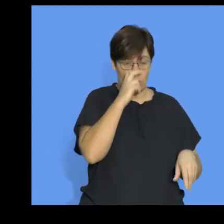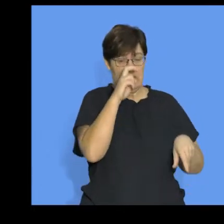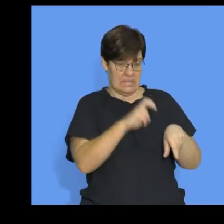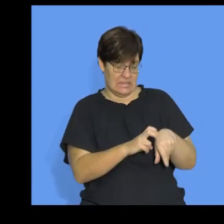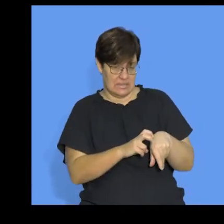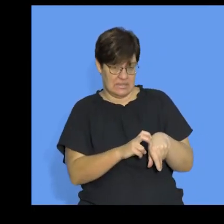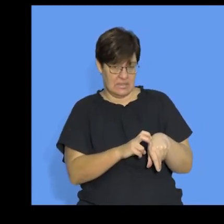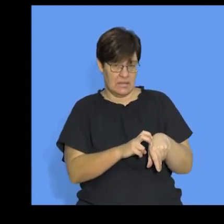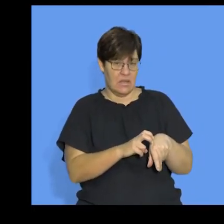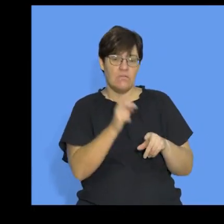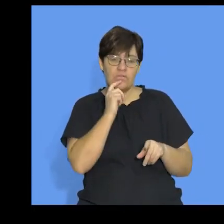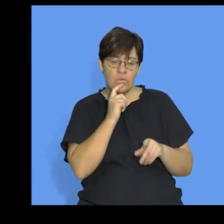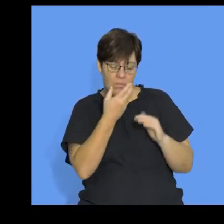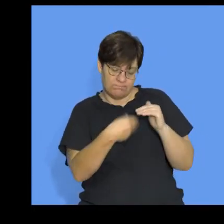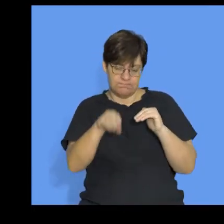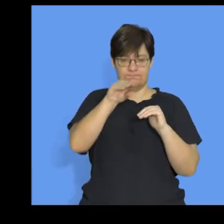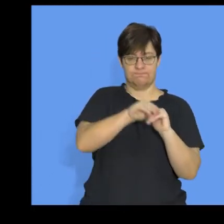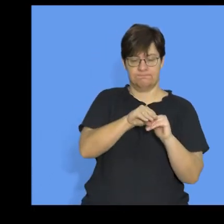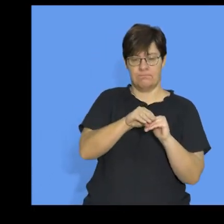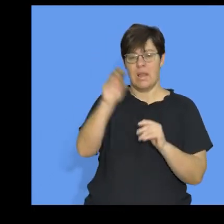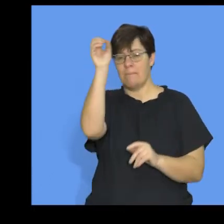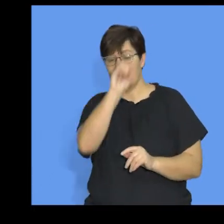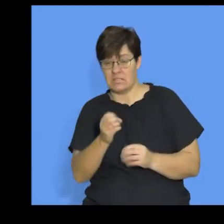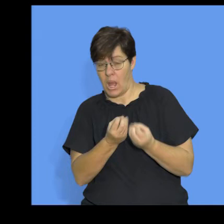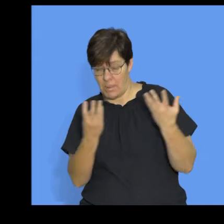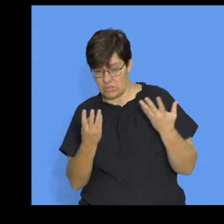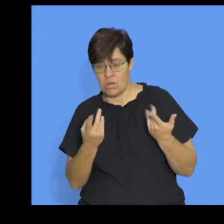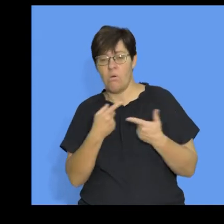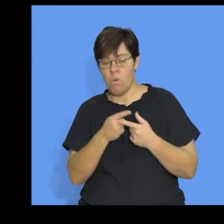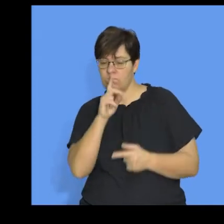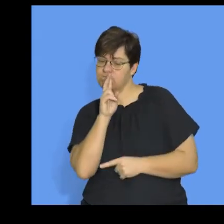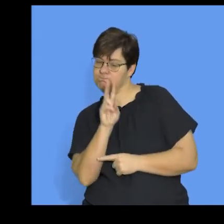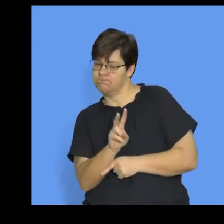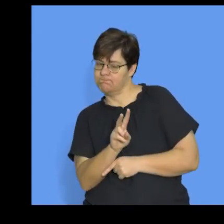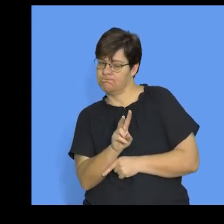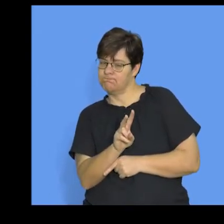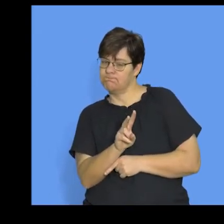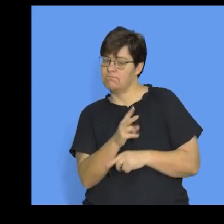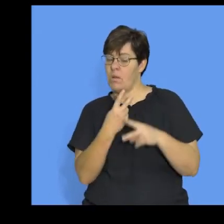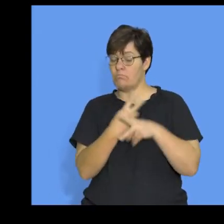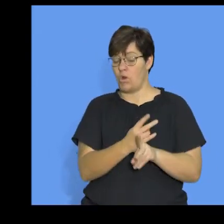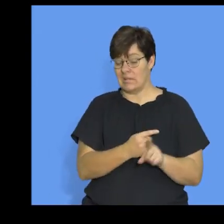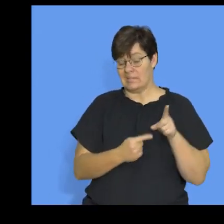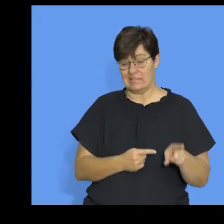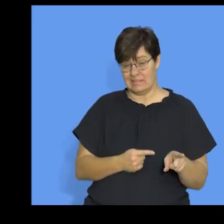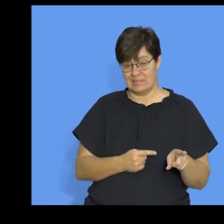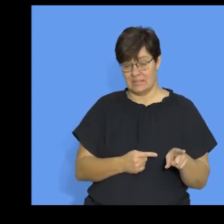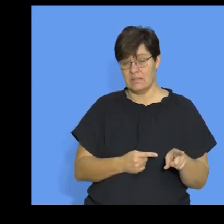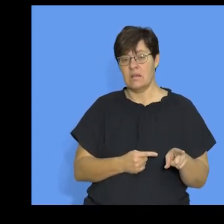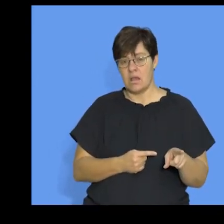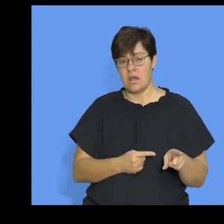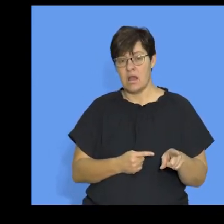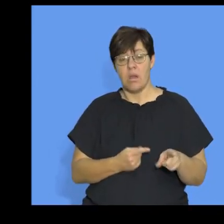the markup, percentages, and in assessing whether the production of this product is a viable venture or